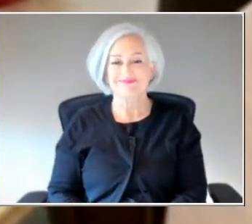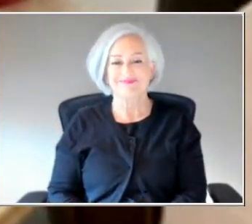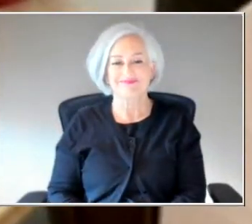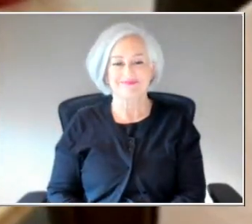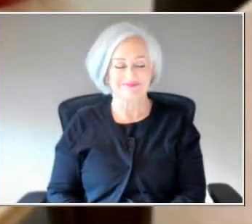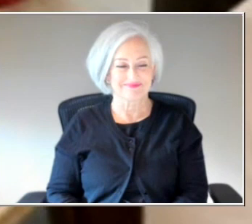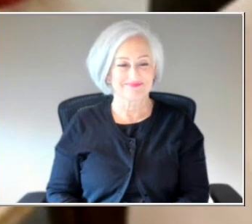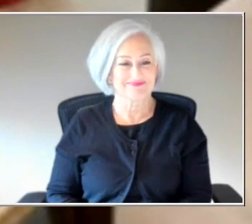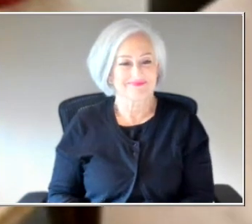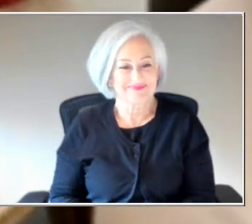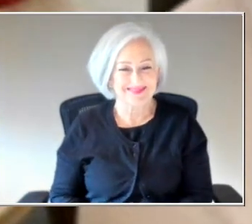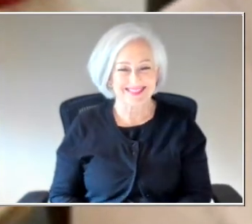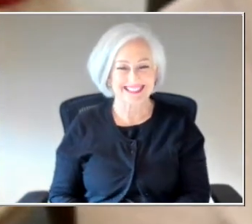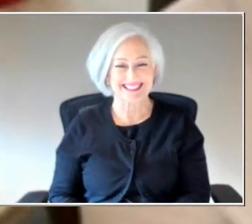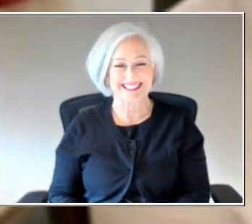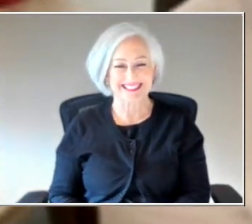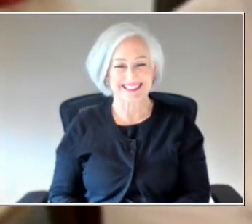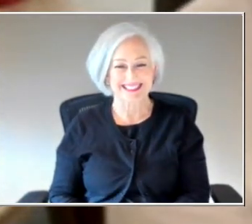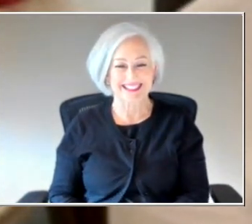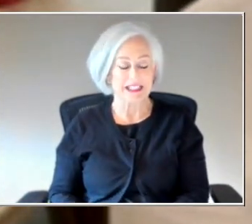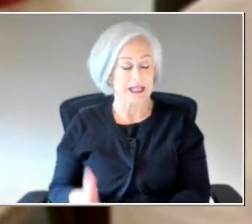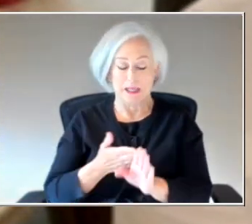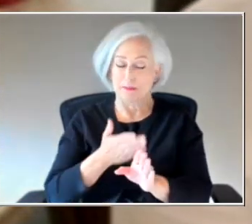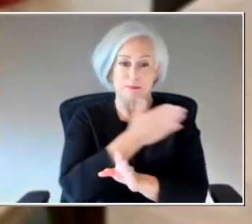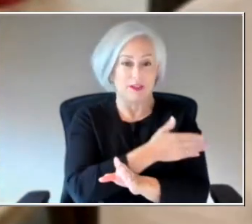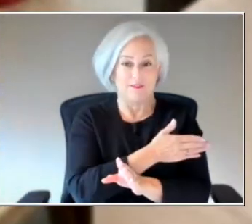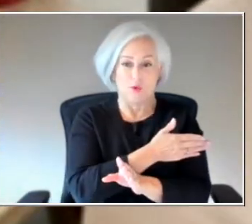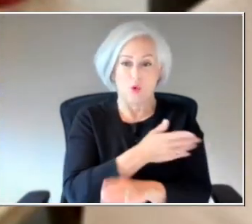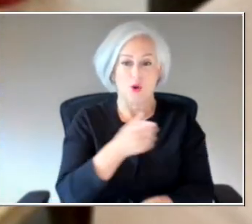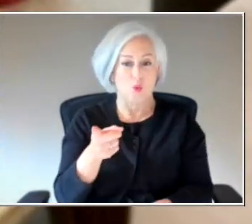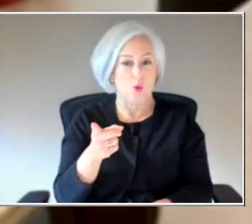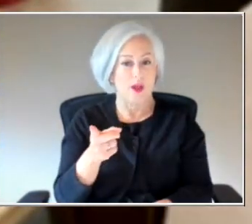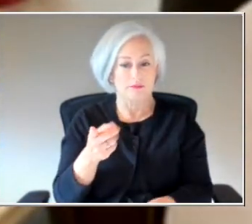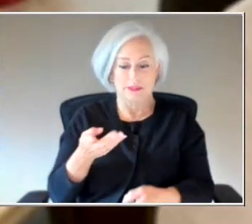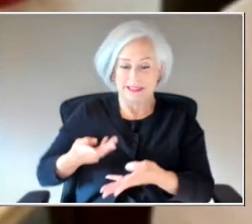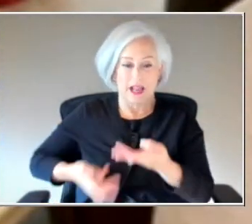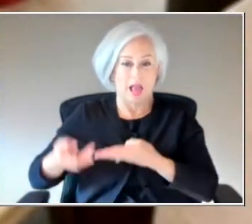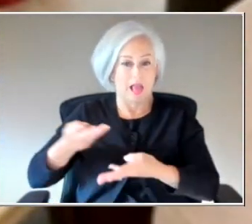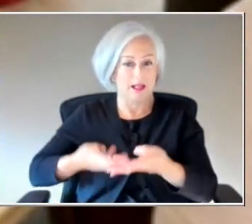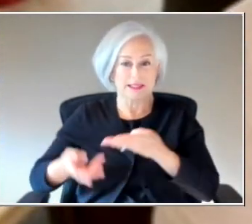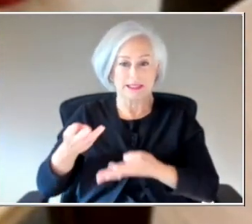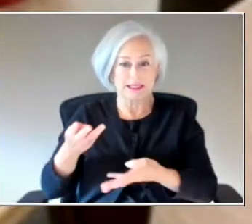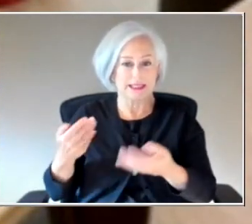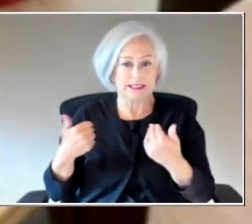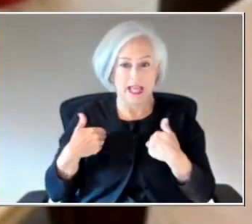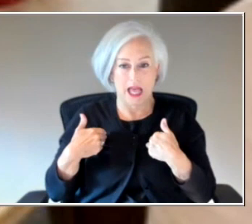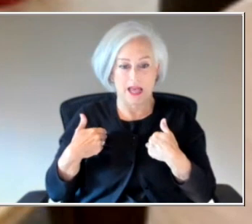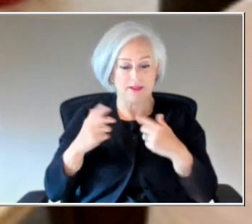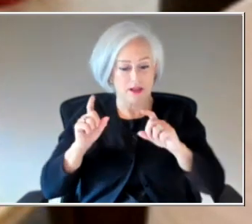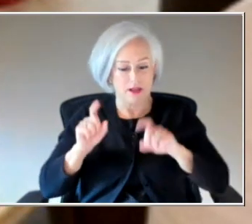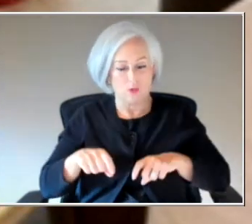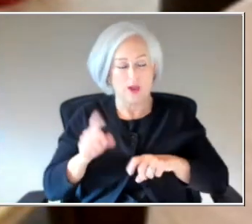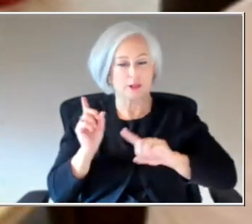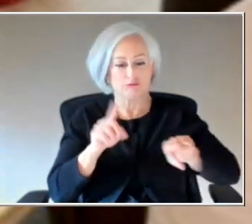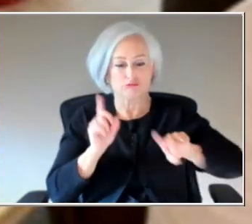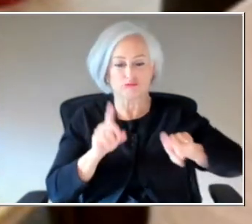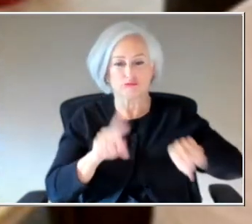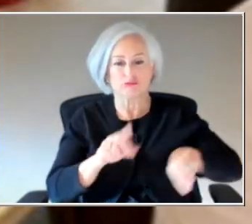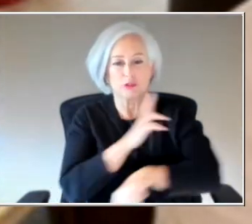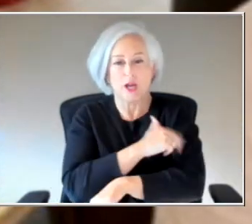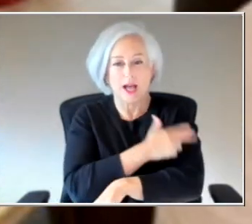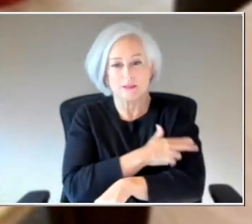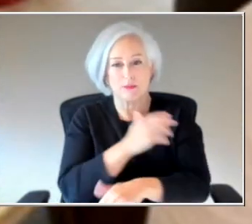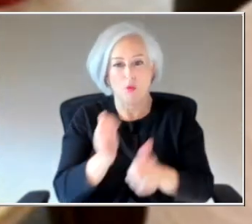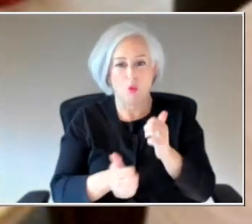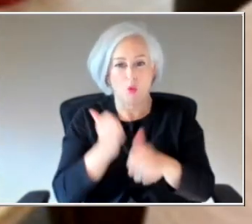So before, when she was on dialysis, like we were pretty much having to go to the hospital, come back home. We really